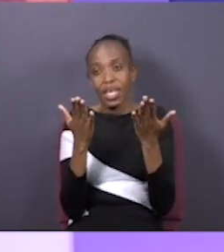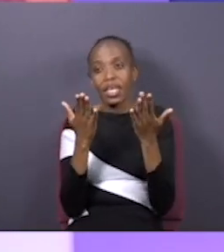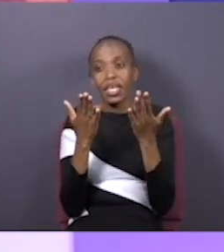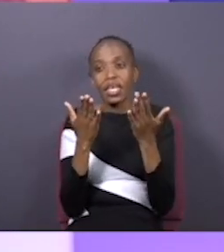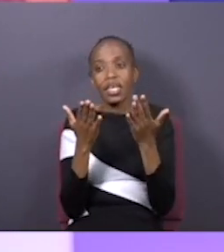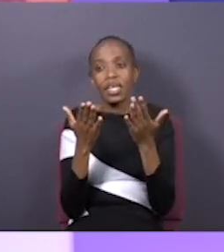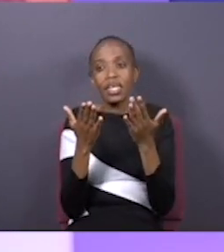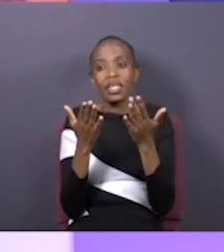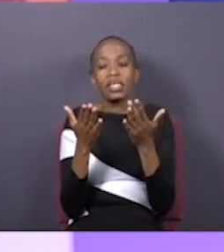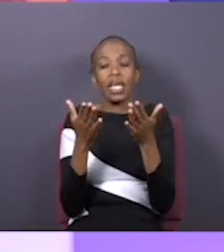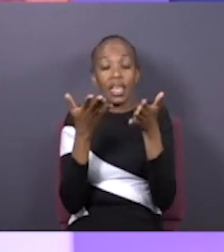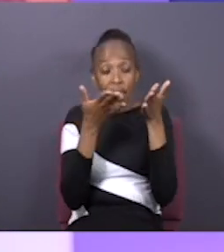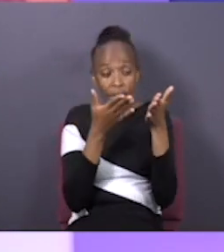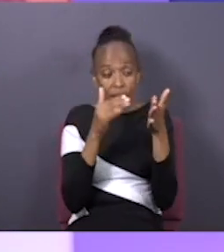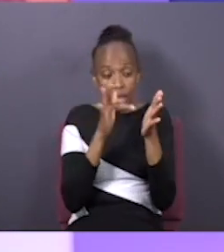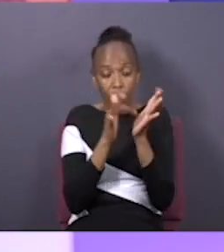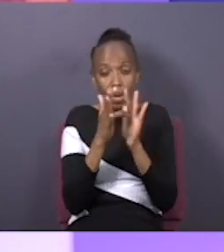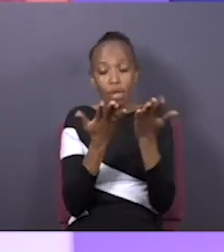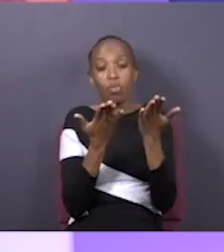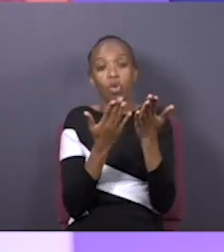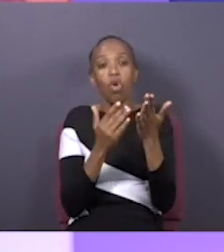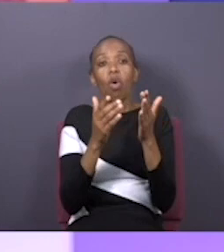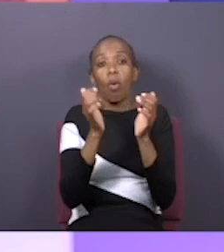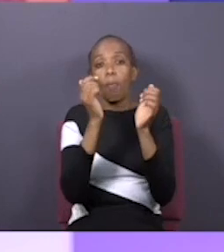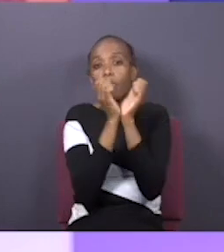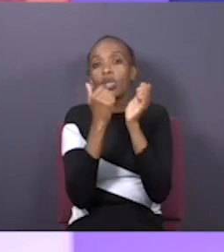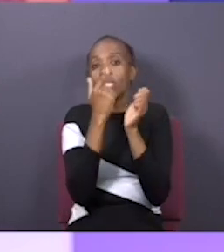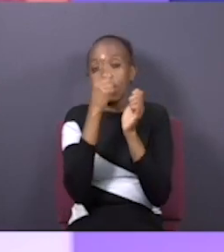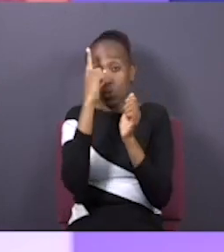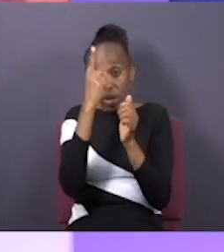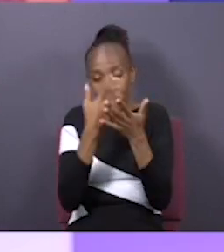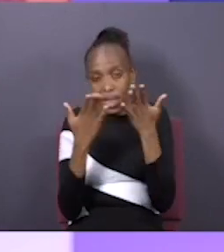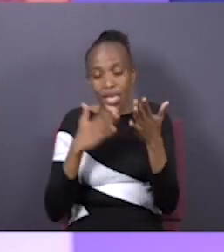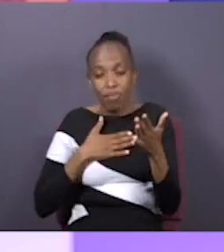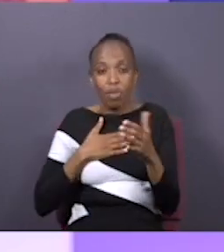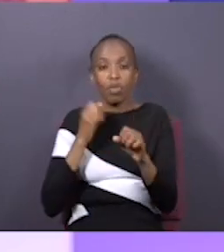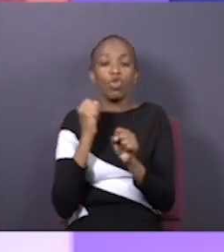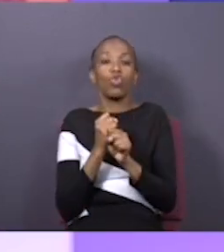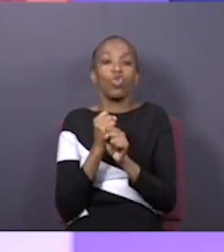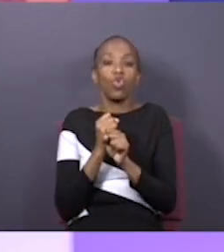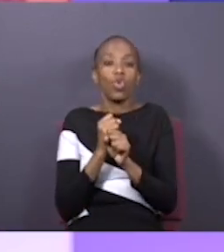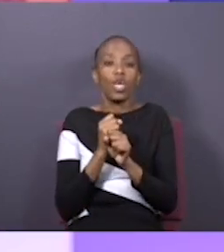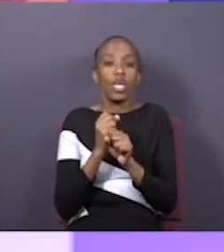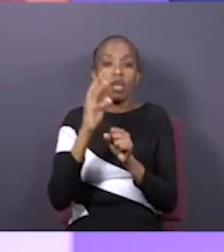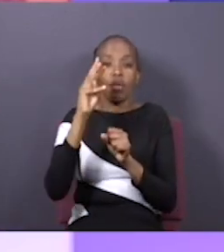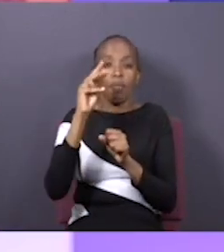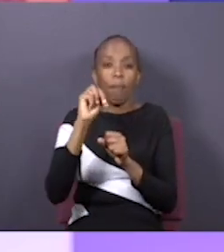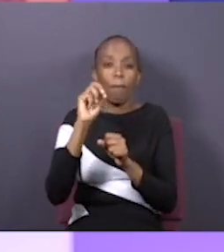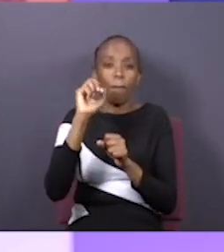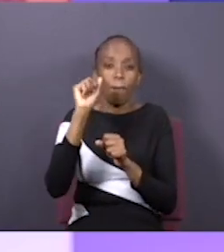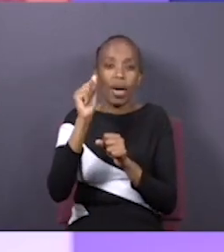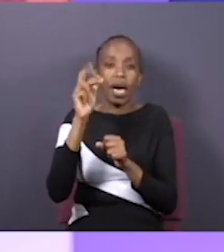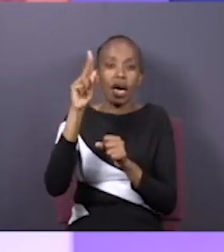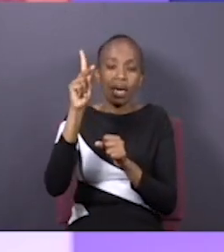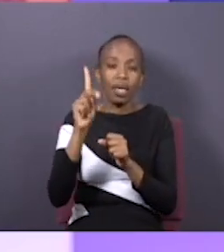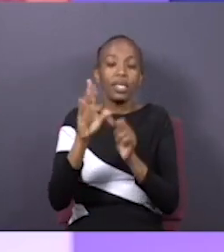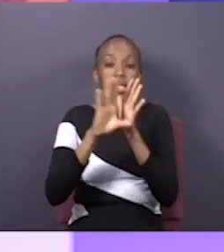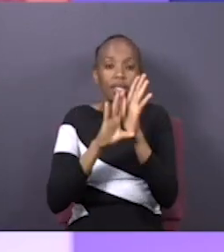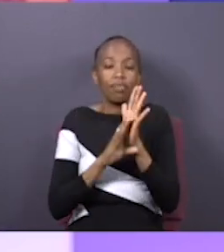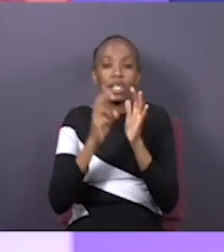is abundant in the scriptures. Here Paul says, one thing I do. In the book of Mark chapter 10 verse